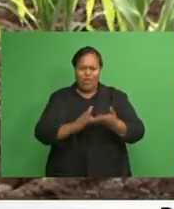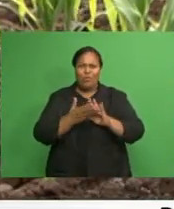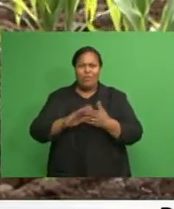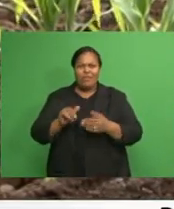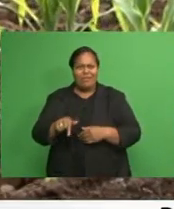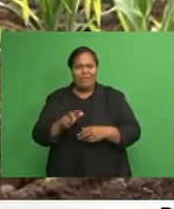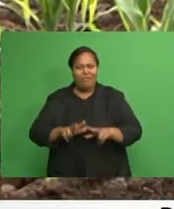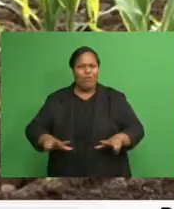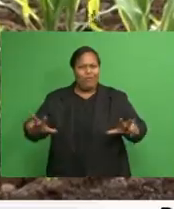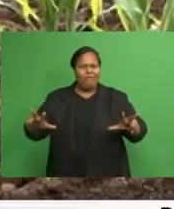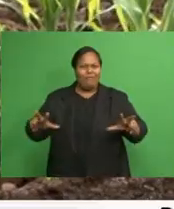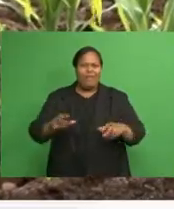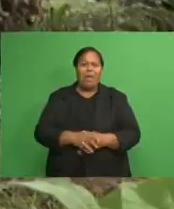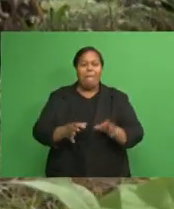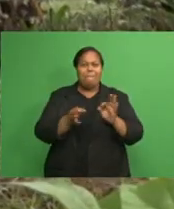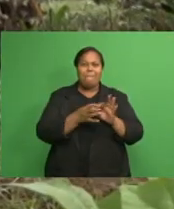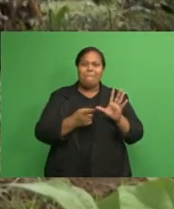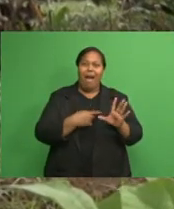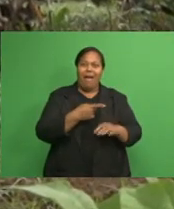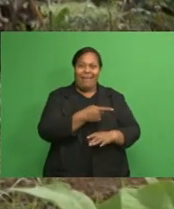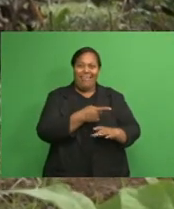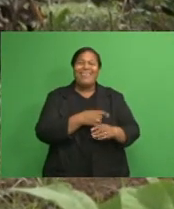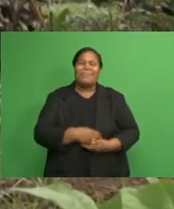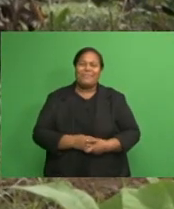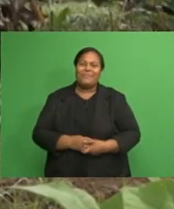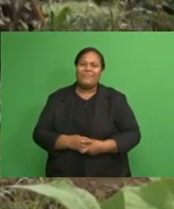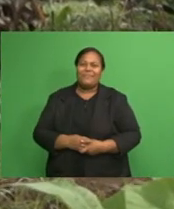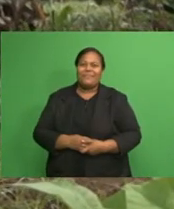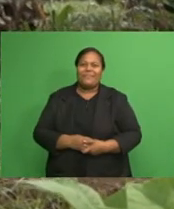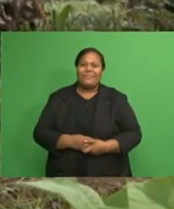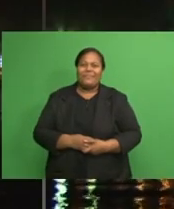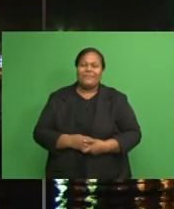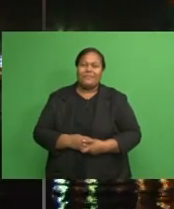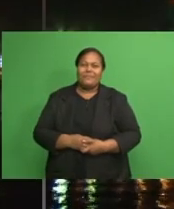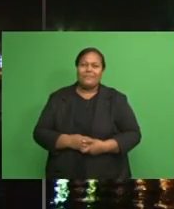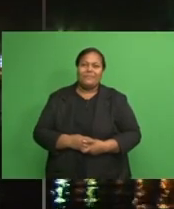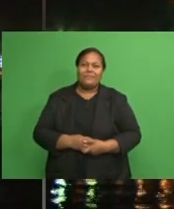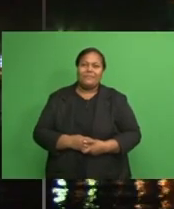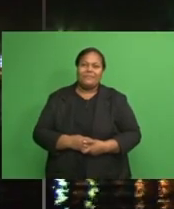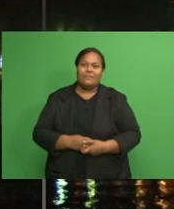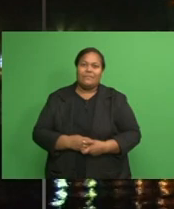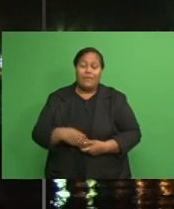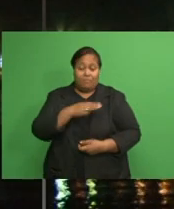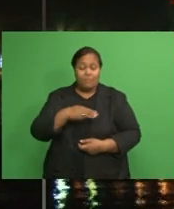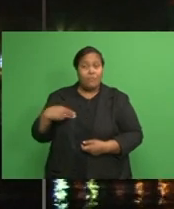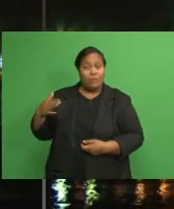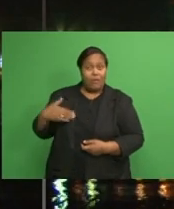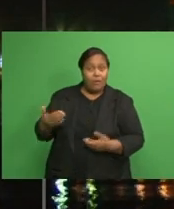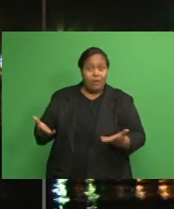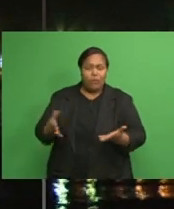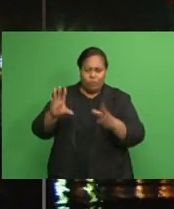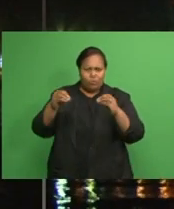in Madhuata and Ba Province. Eleanor Torangaiwiu, FBC News. The Health Ministry has received about $1